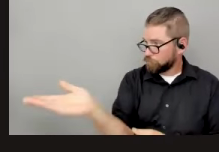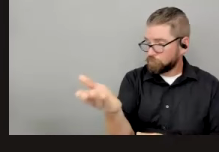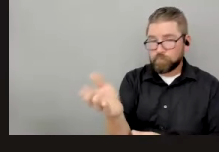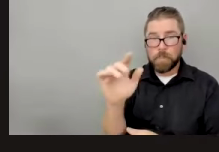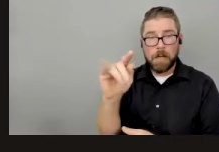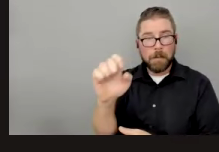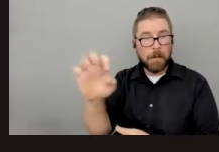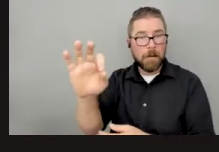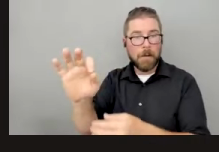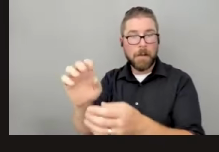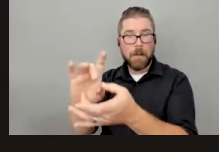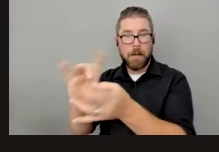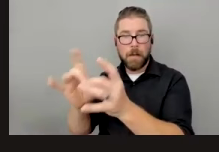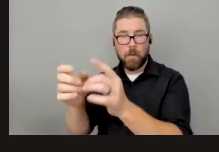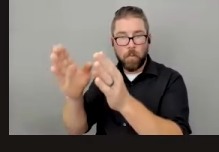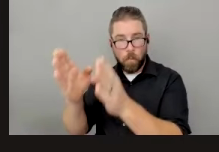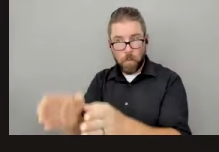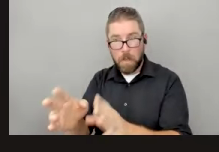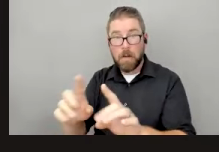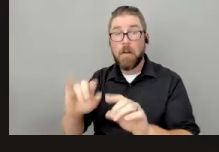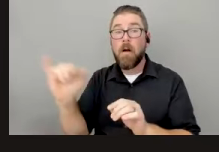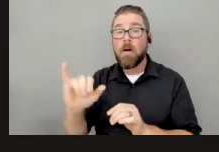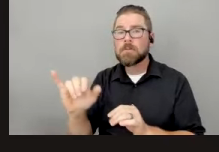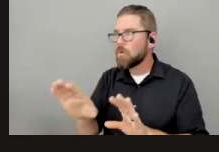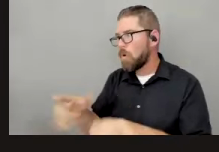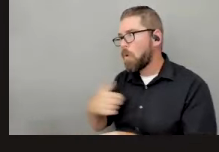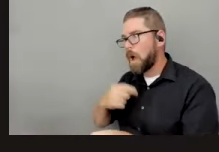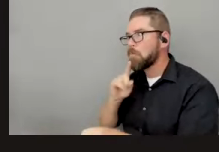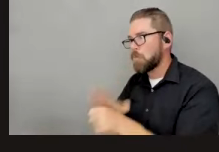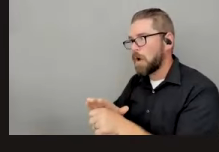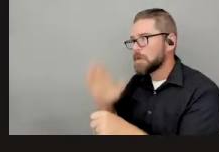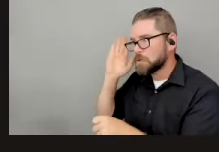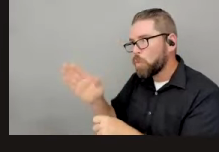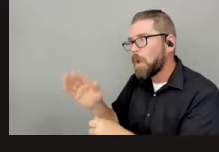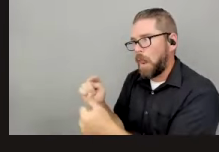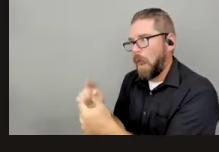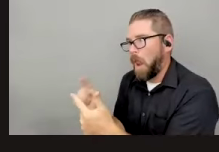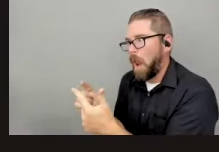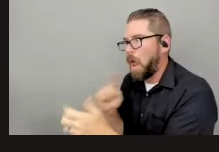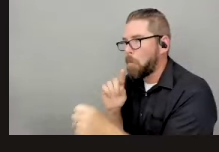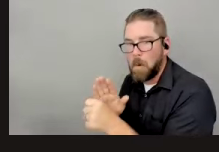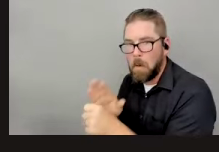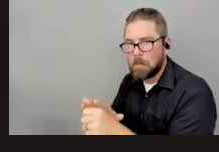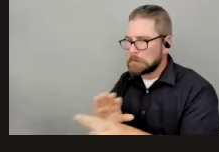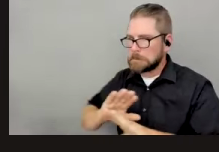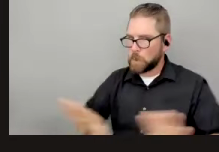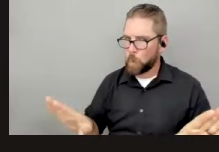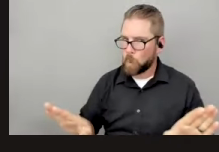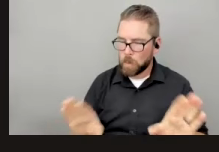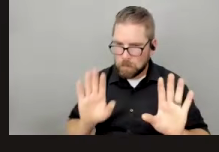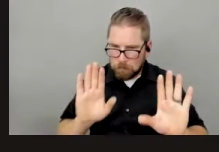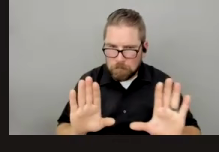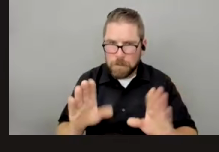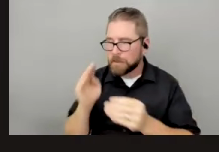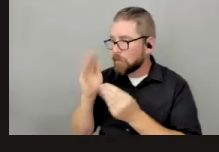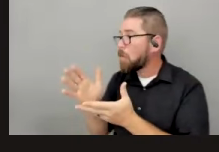like just reassure them that they are going to be supported, and, we have to go by, what